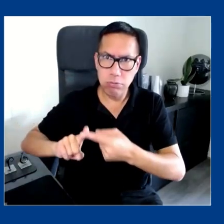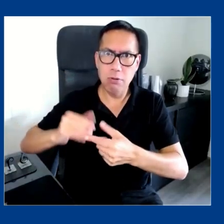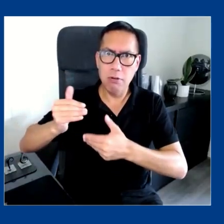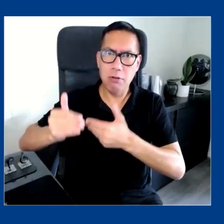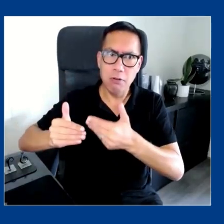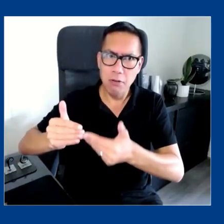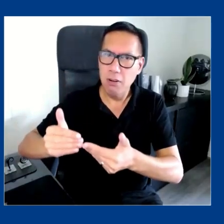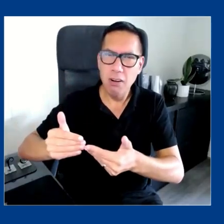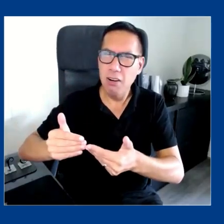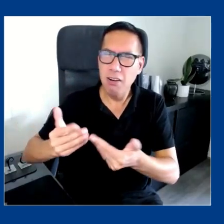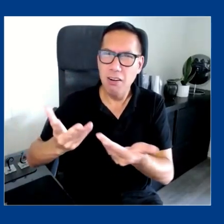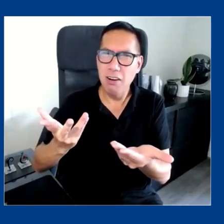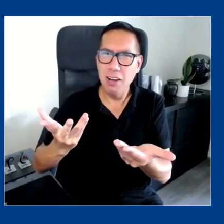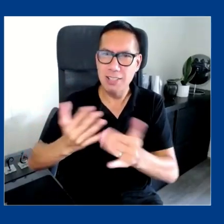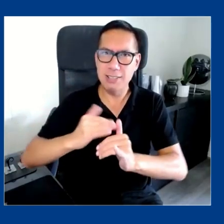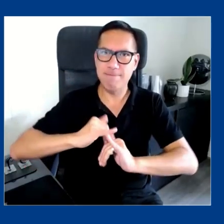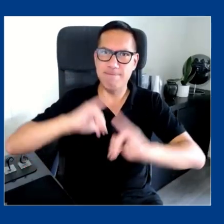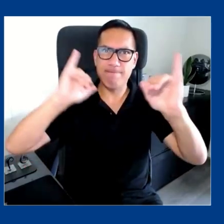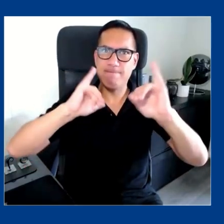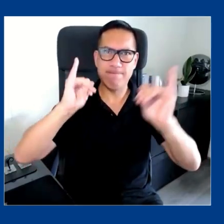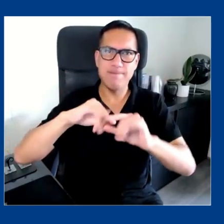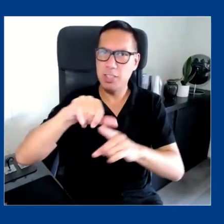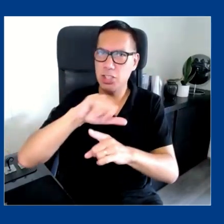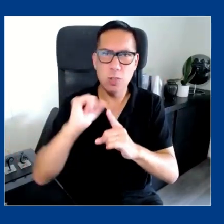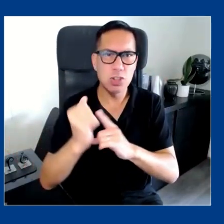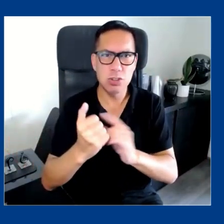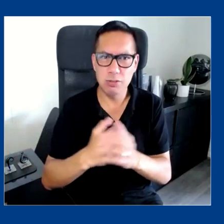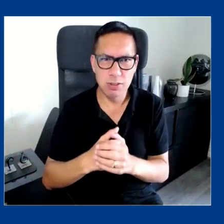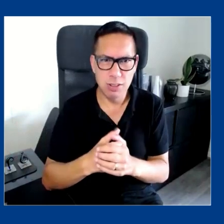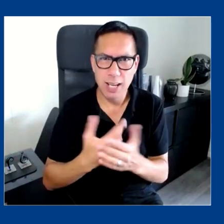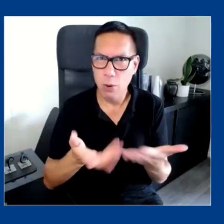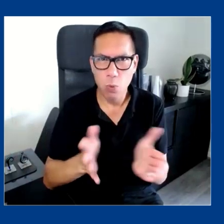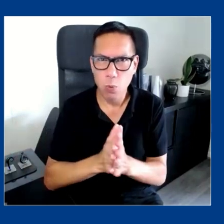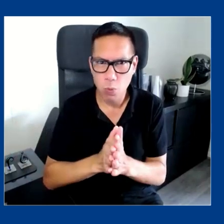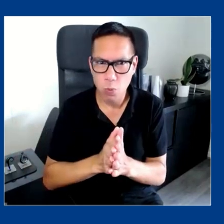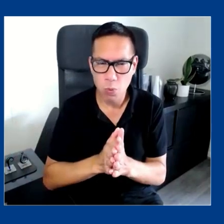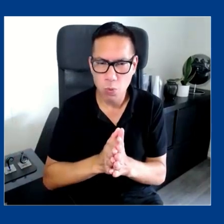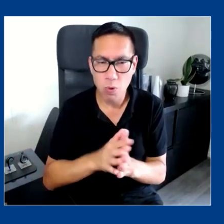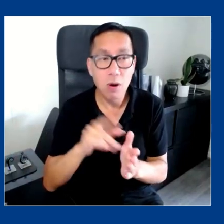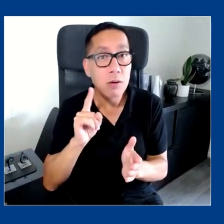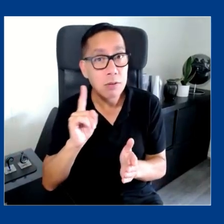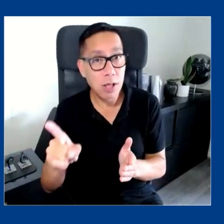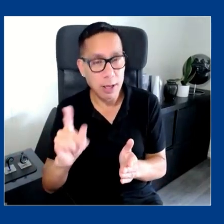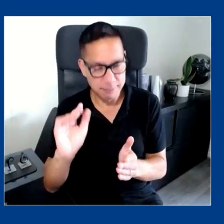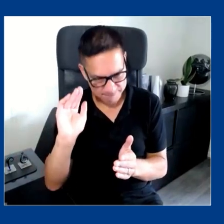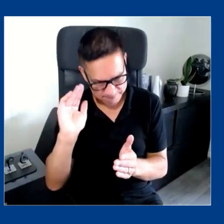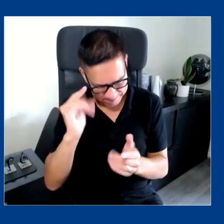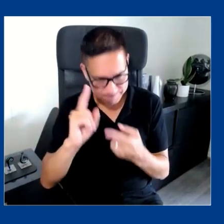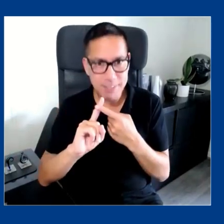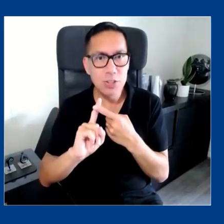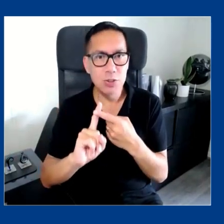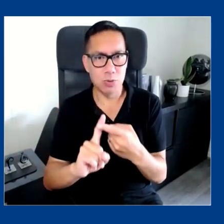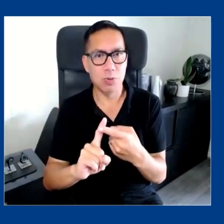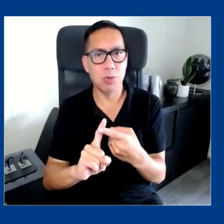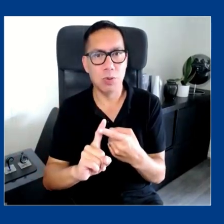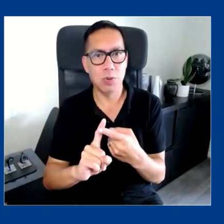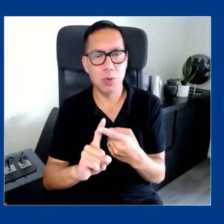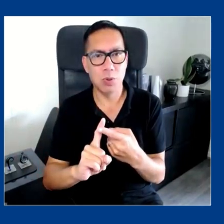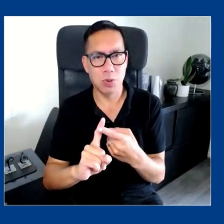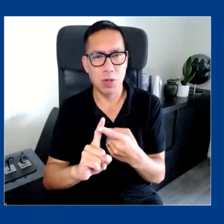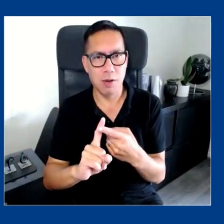in such terrible circumstances. Well, they still continue. I mean, they have the along the borders because